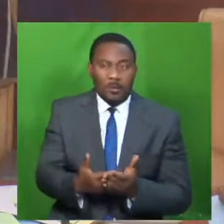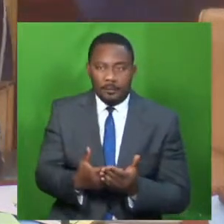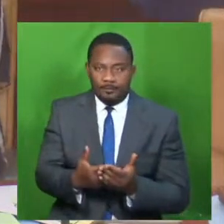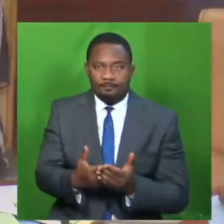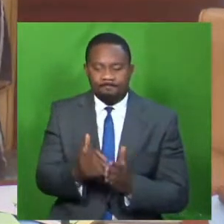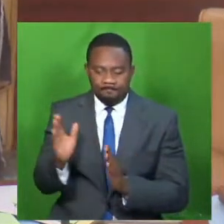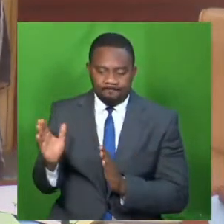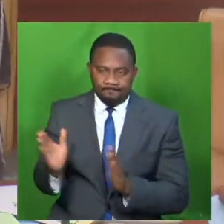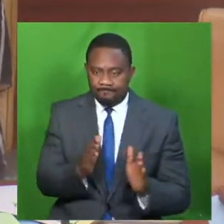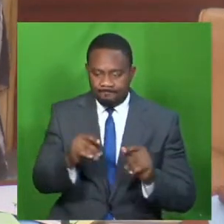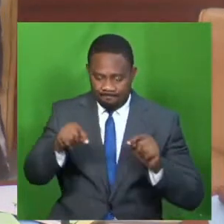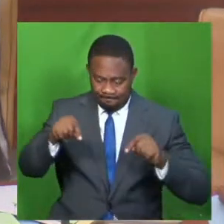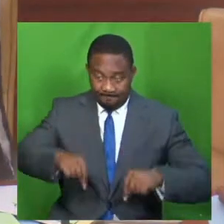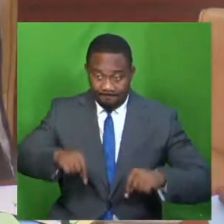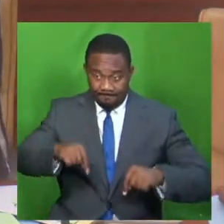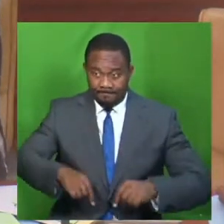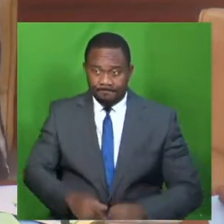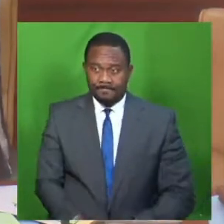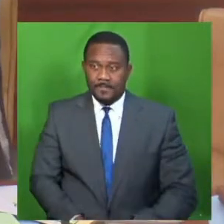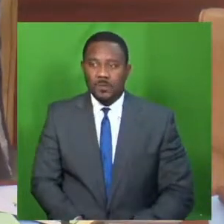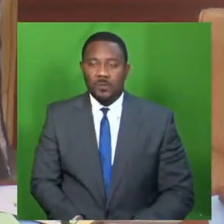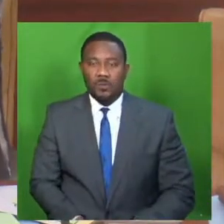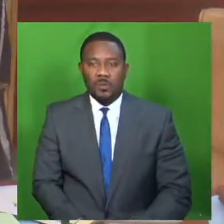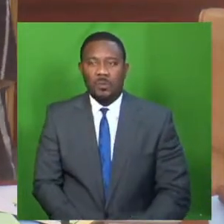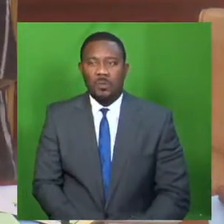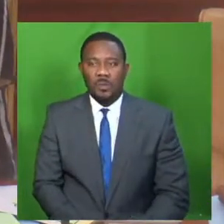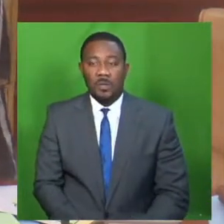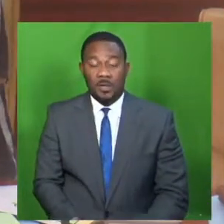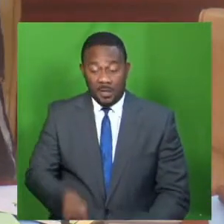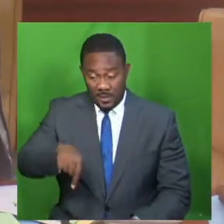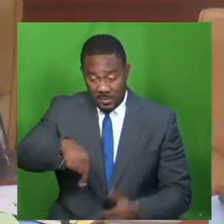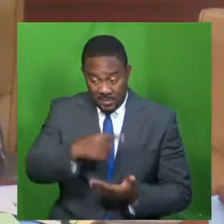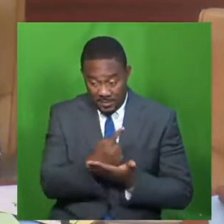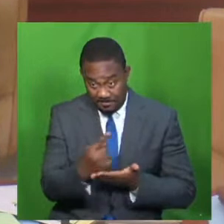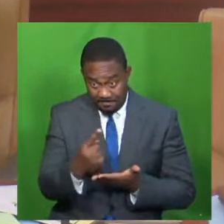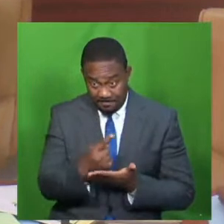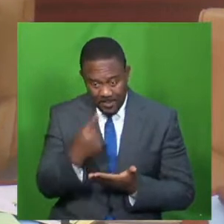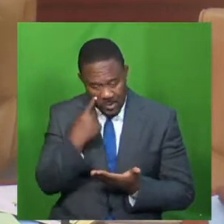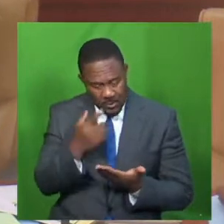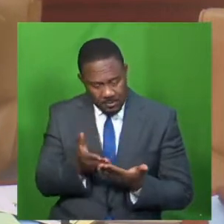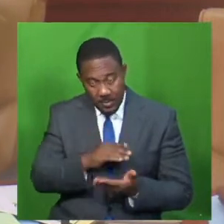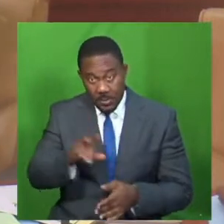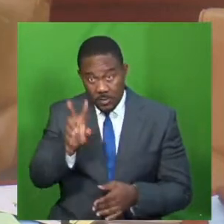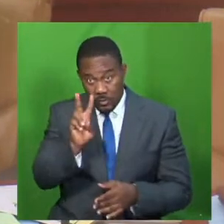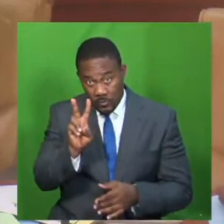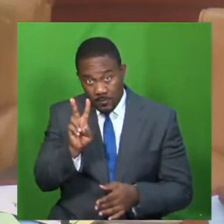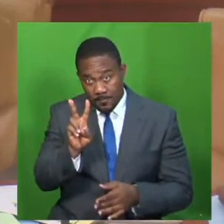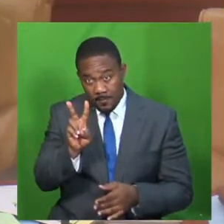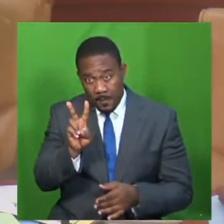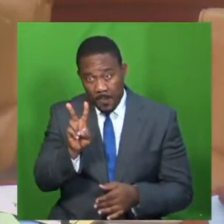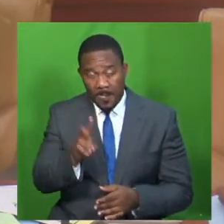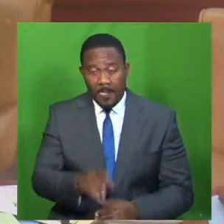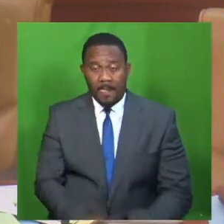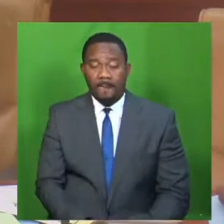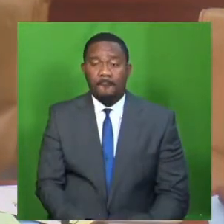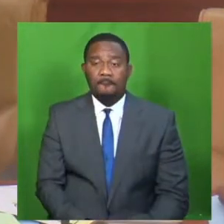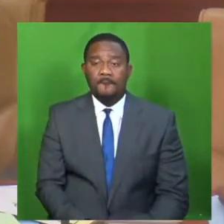Today, I don't have any copy of the official